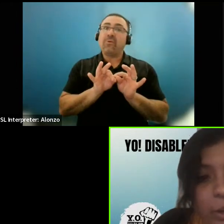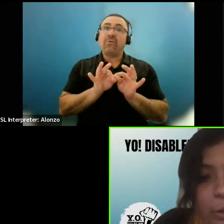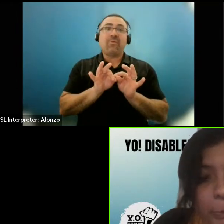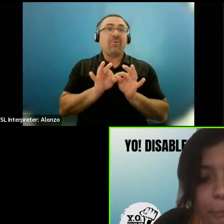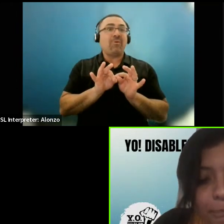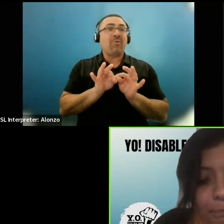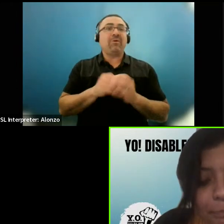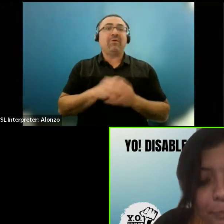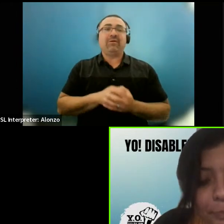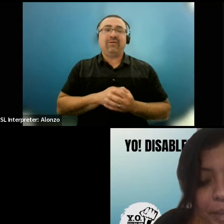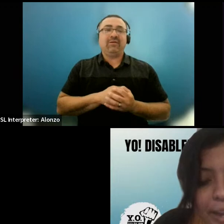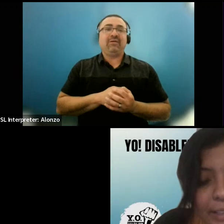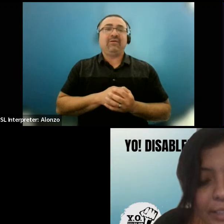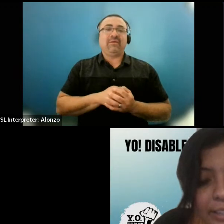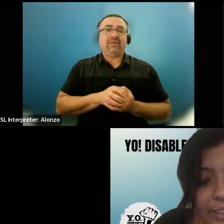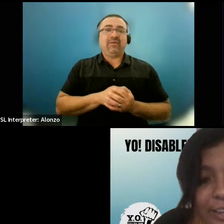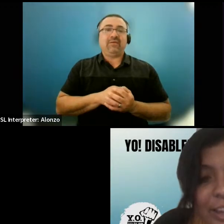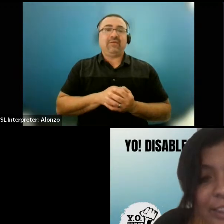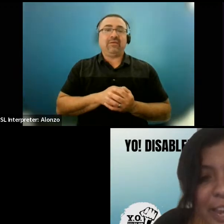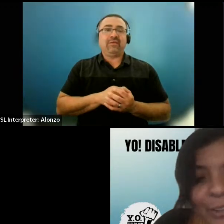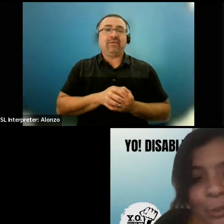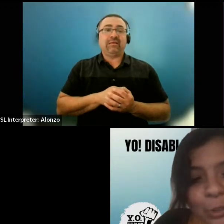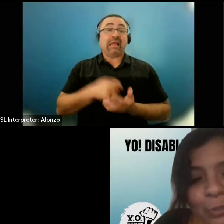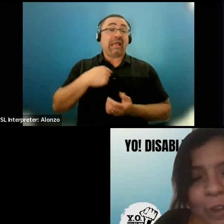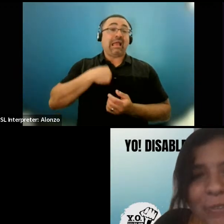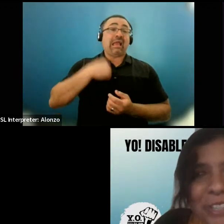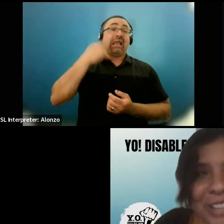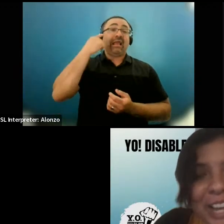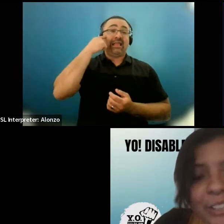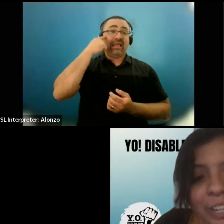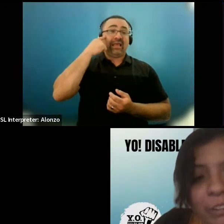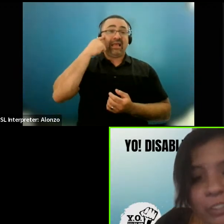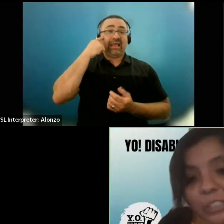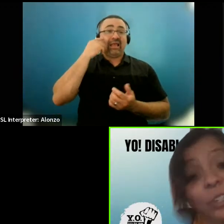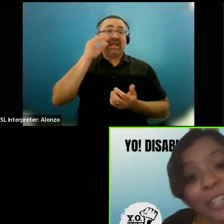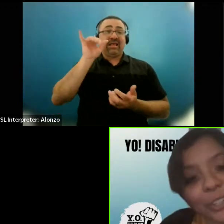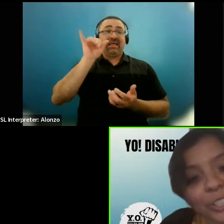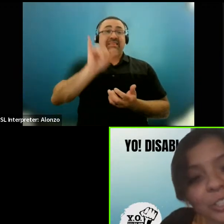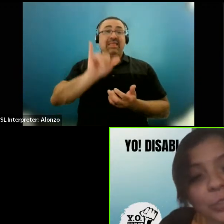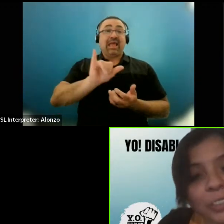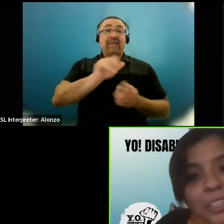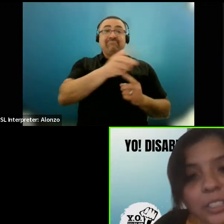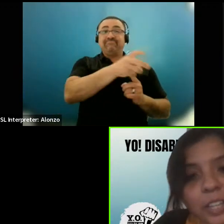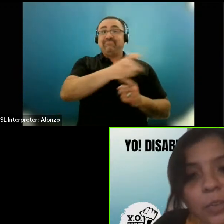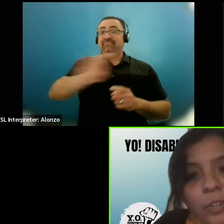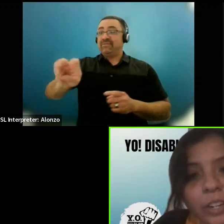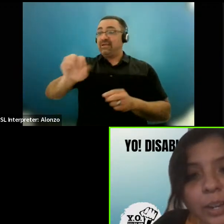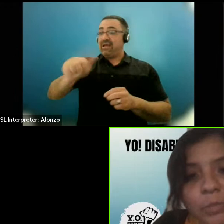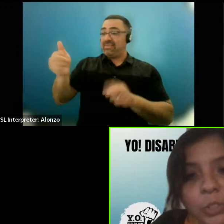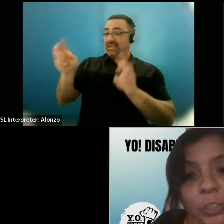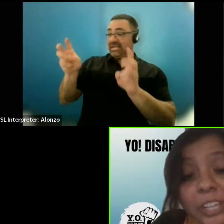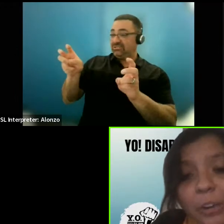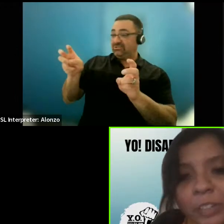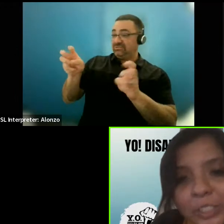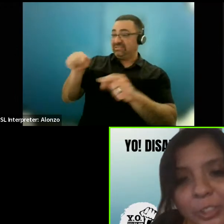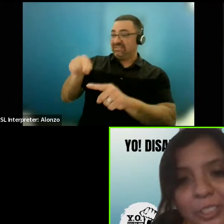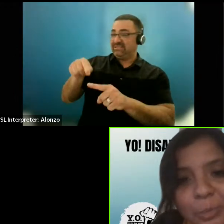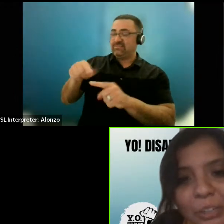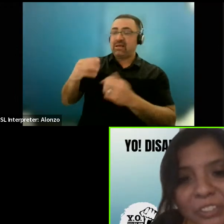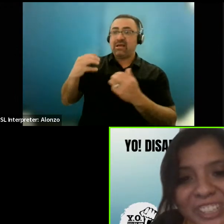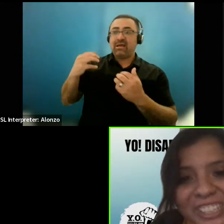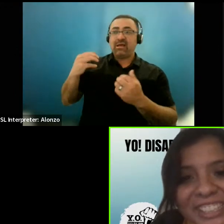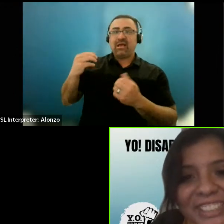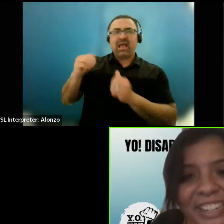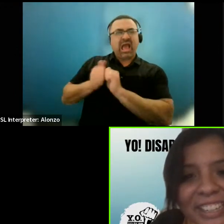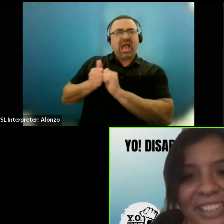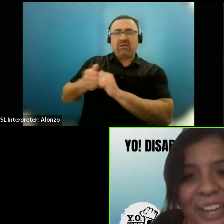said. I think that also, well, I mean, that delves into another issue within itself when it comes towards how history is